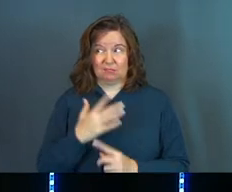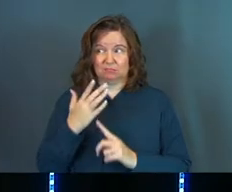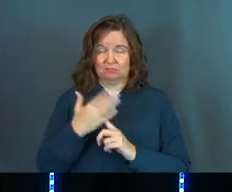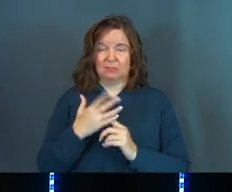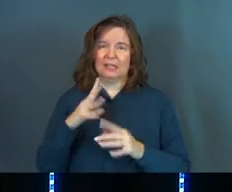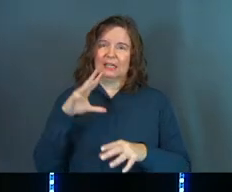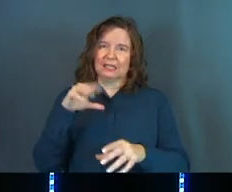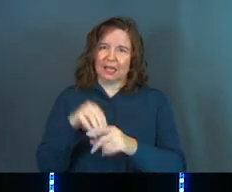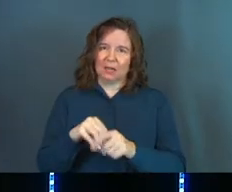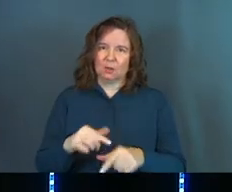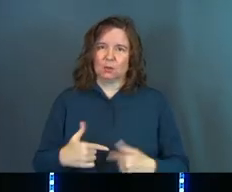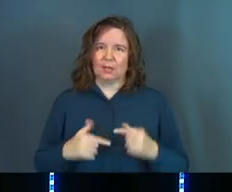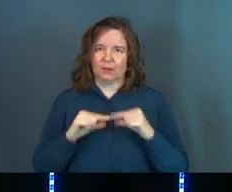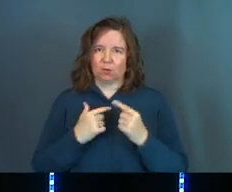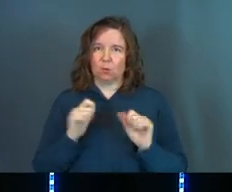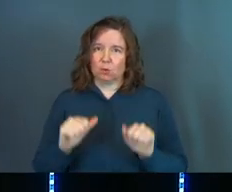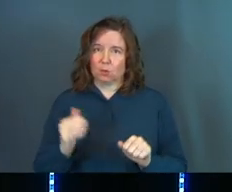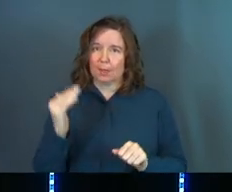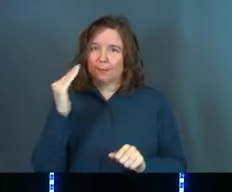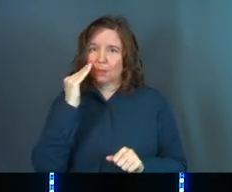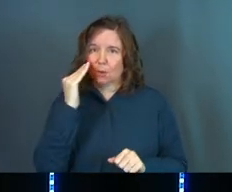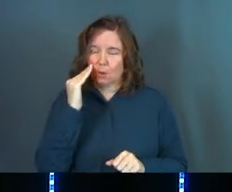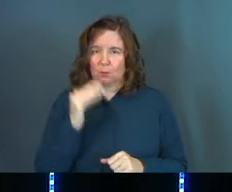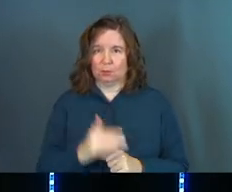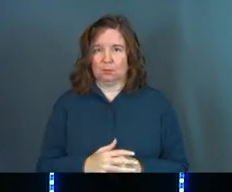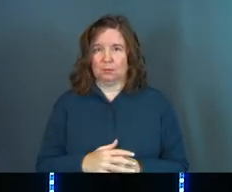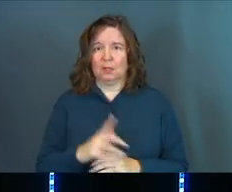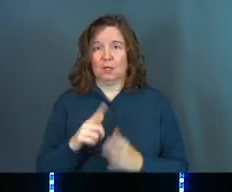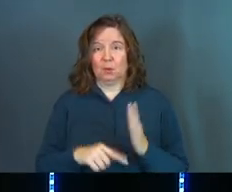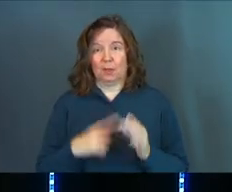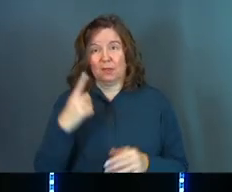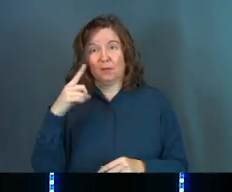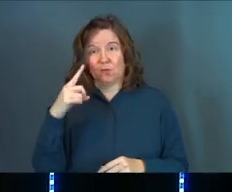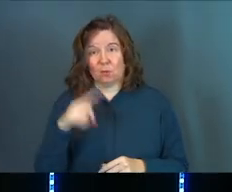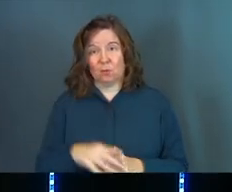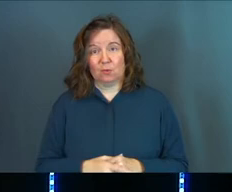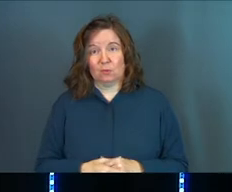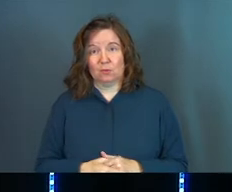get into a life group where you can be known. That's what those are for.